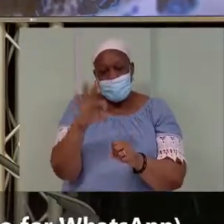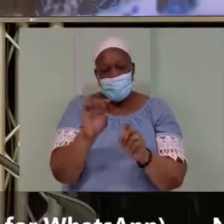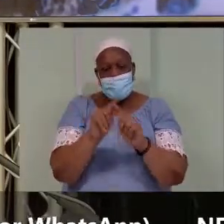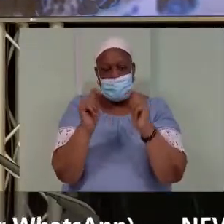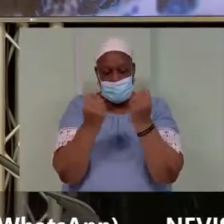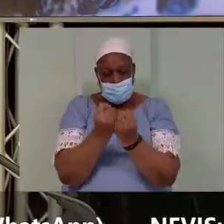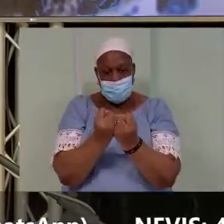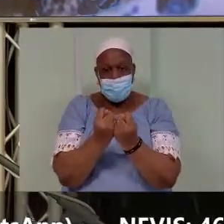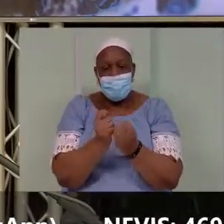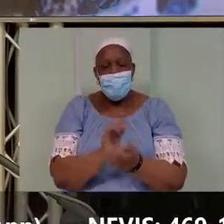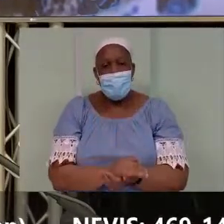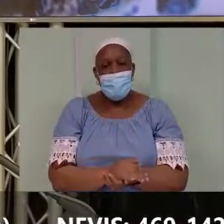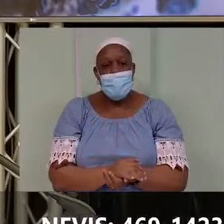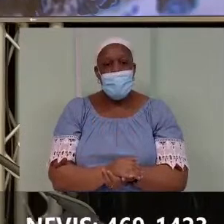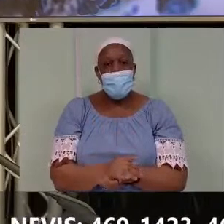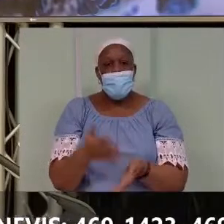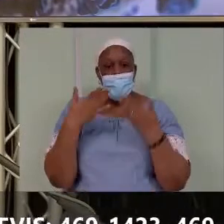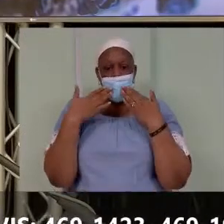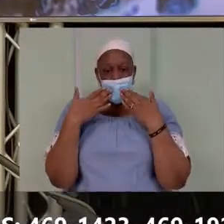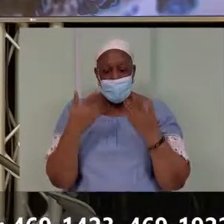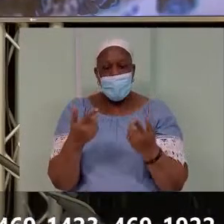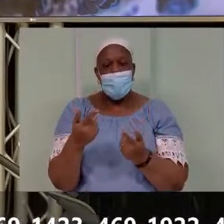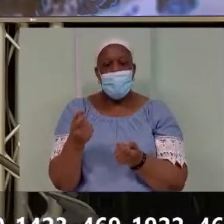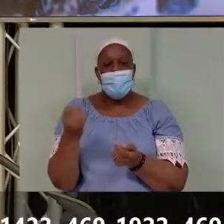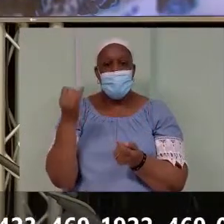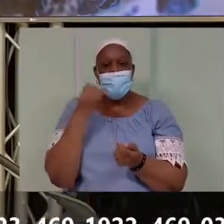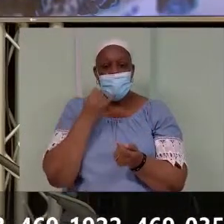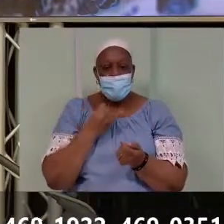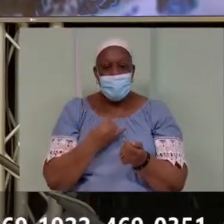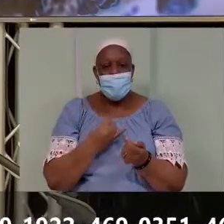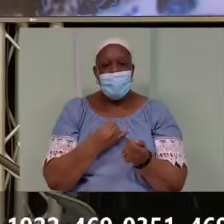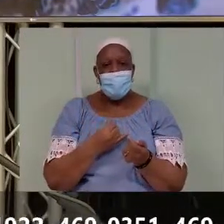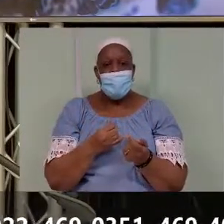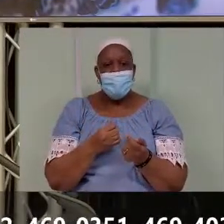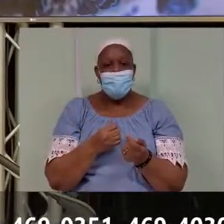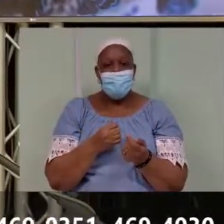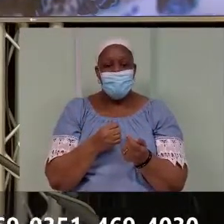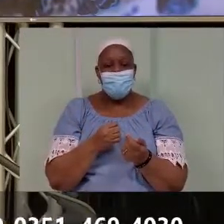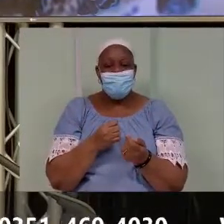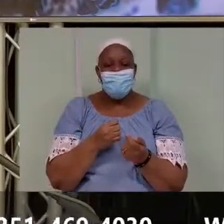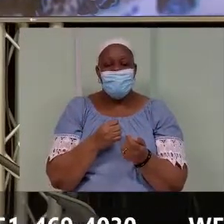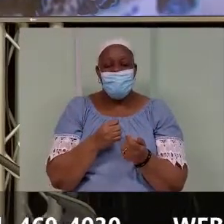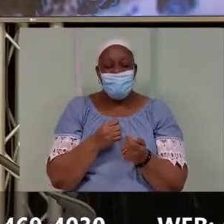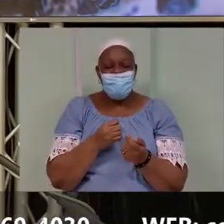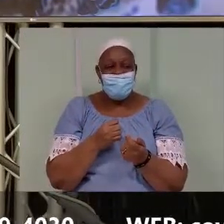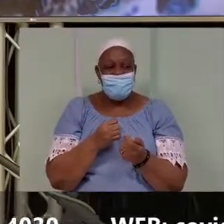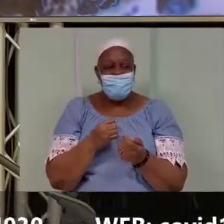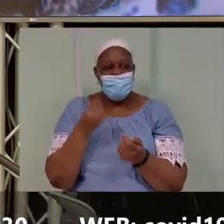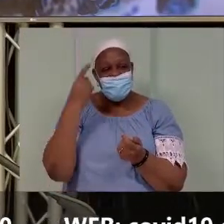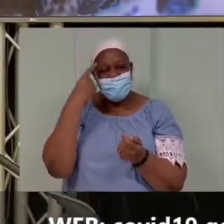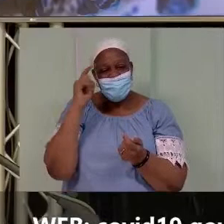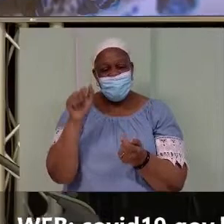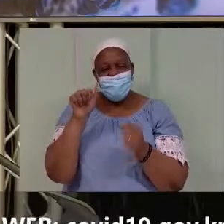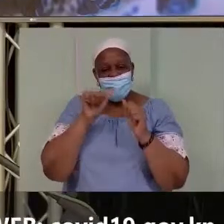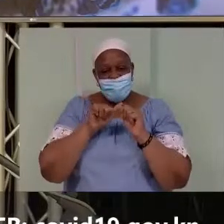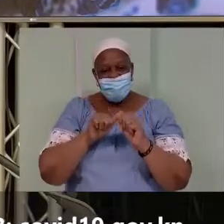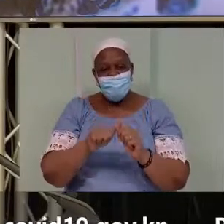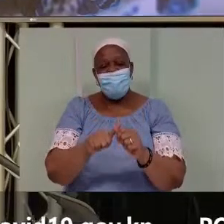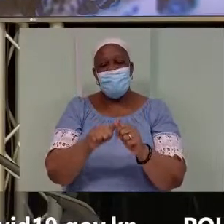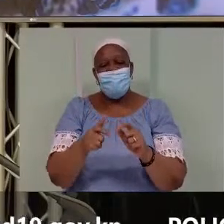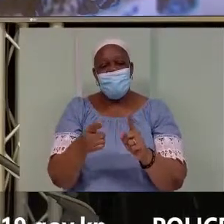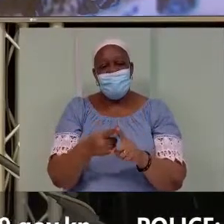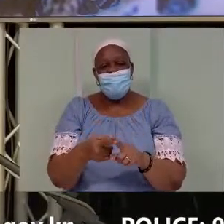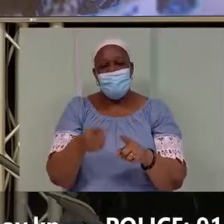thank Mrs. Jacobs, Christmas Jacobs, I got it mixed up, for always